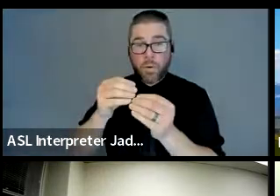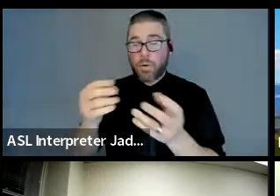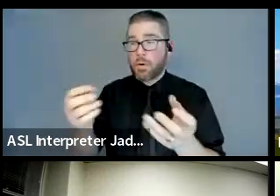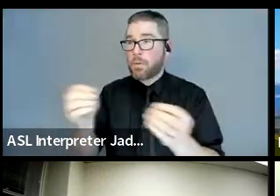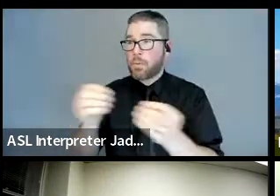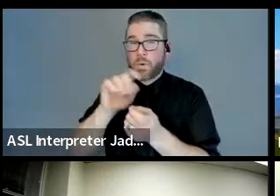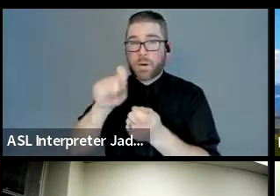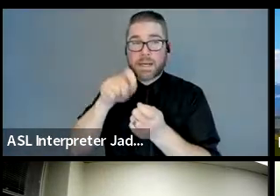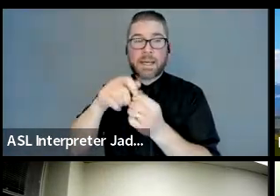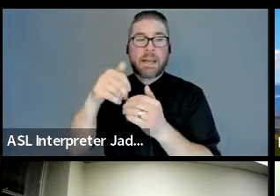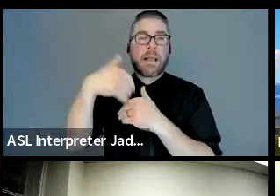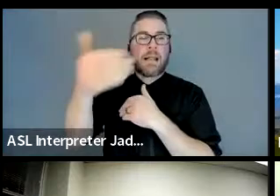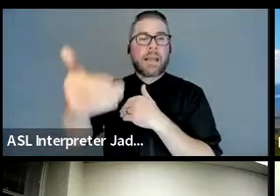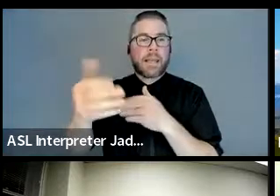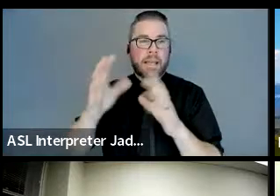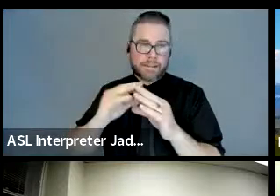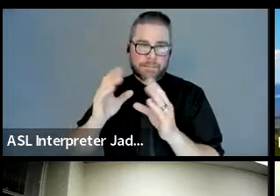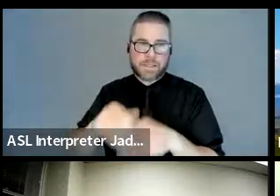meeting.